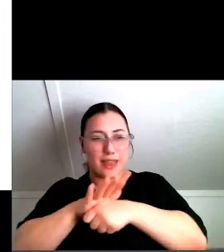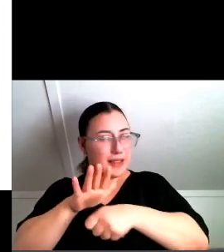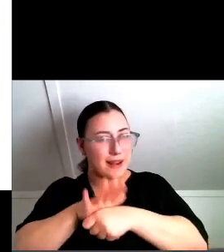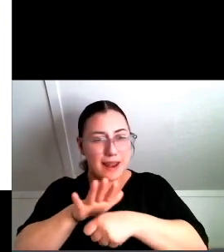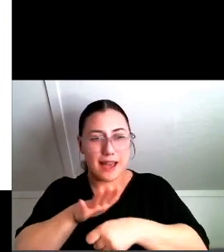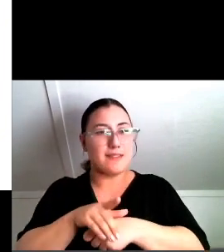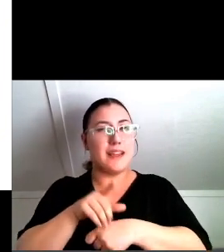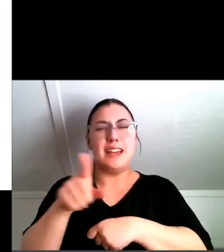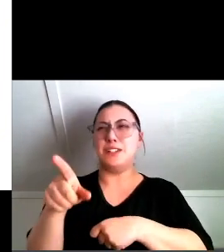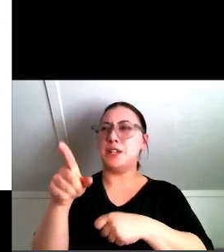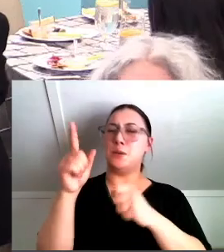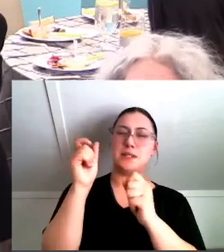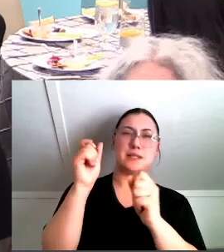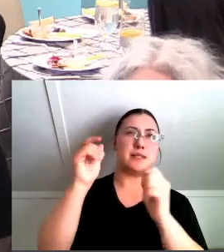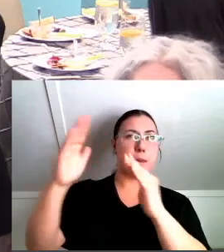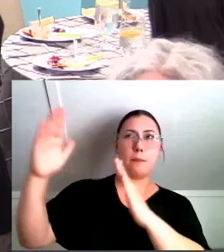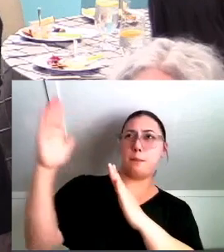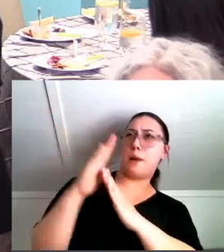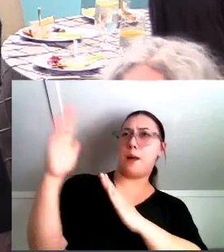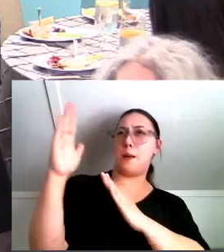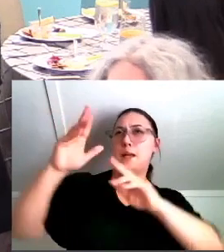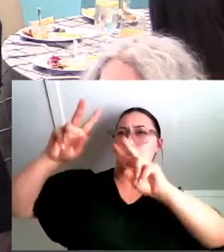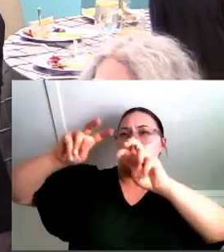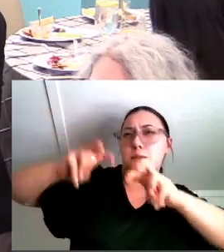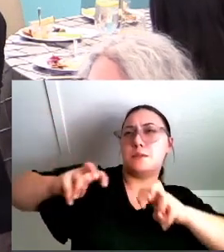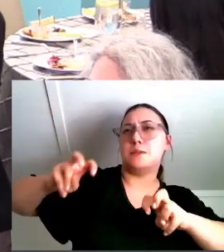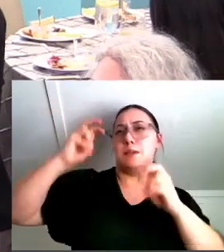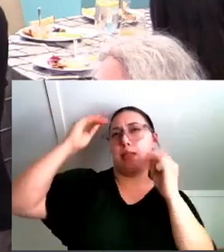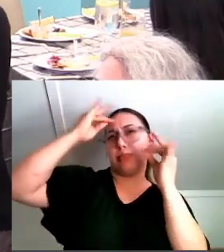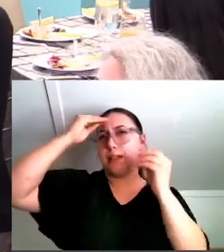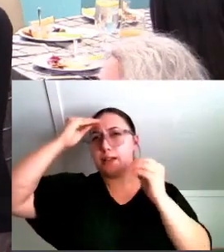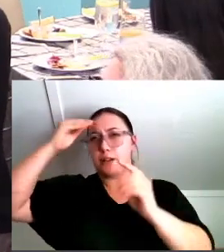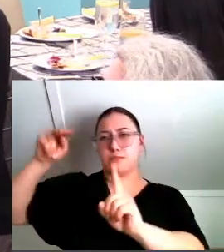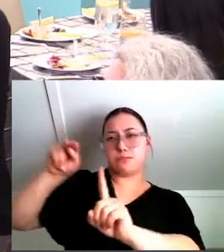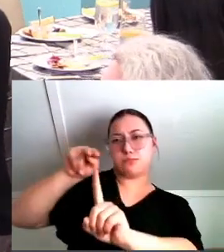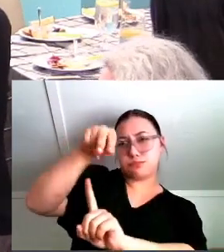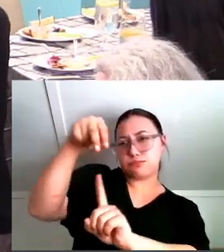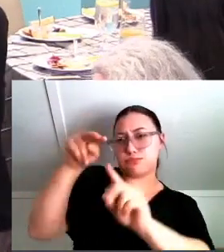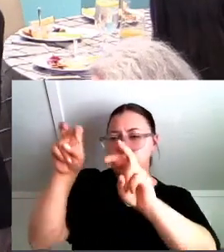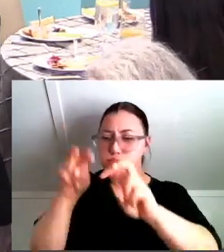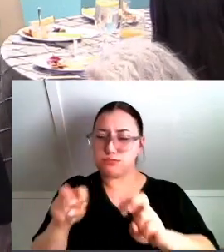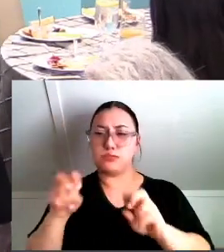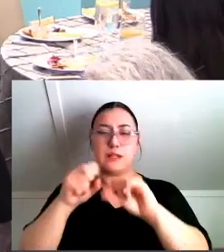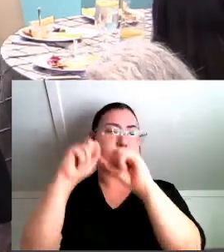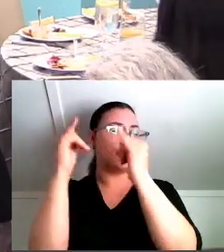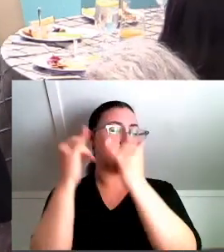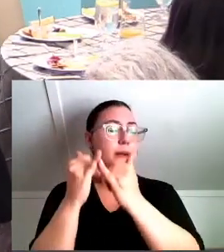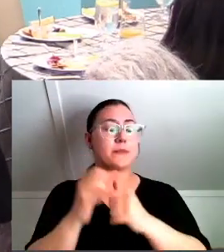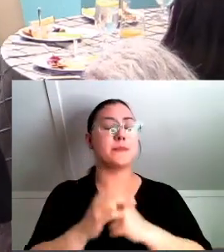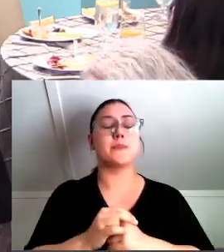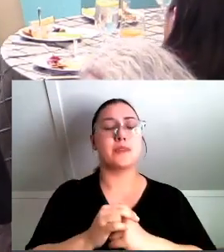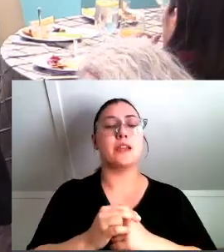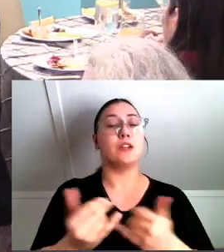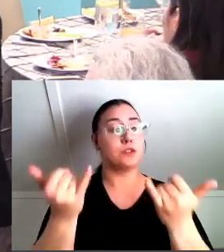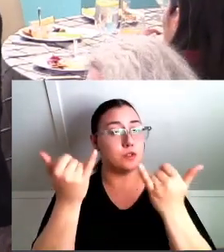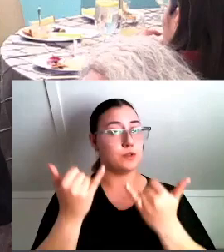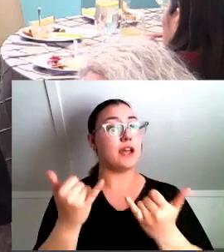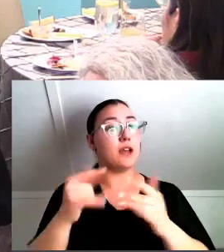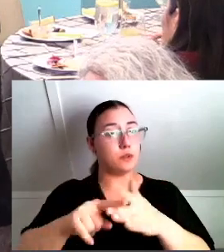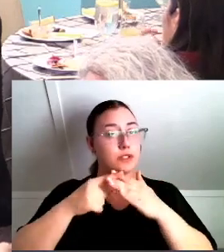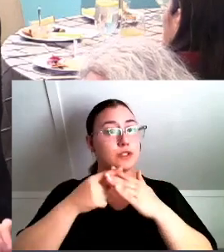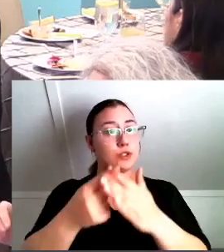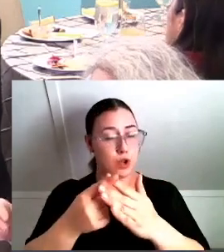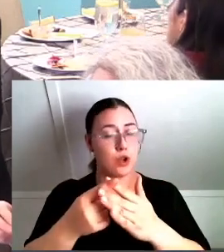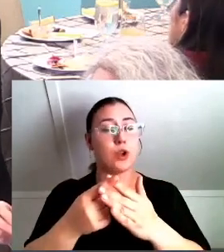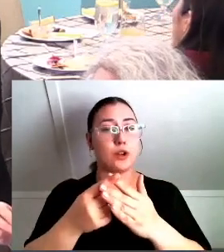kind of framework for a different kind of digital investigation. So the project that you see here called Mosaic